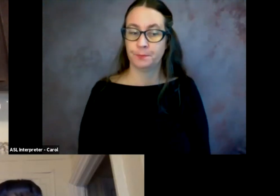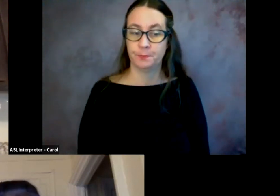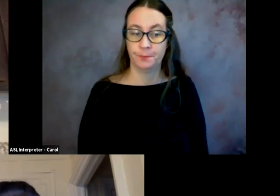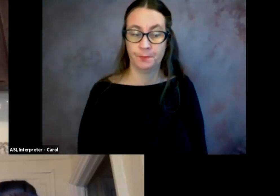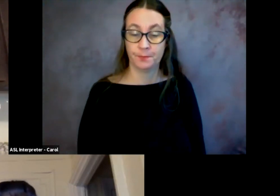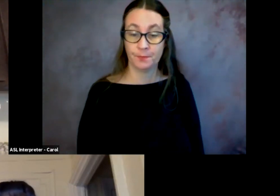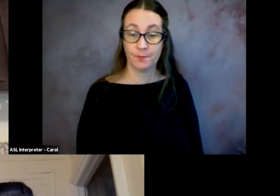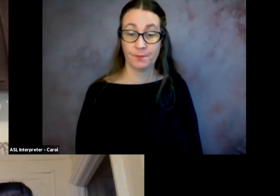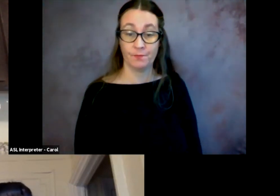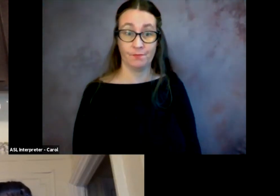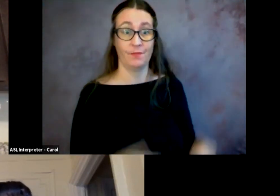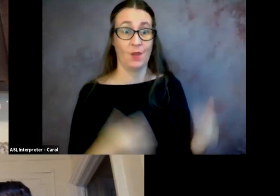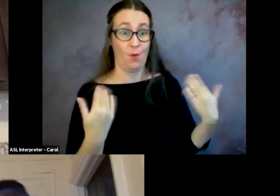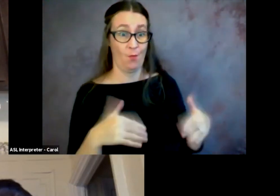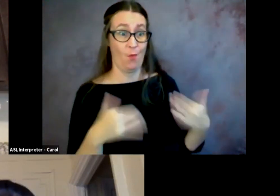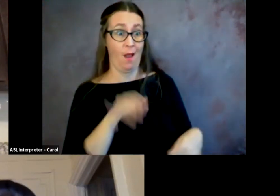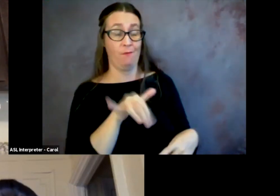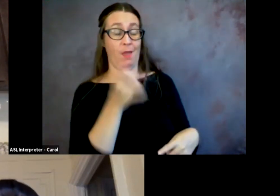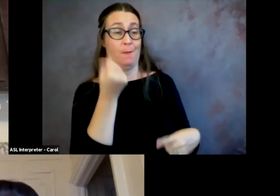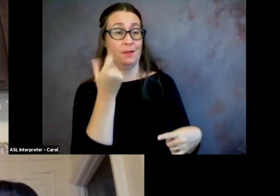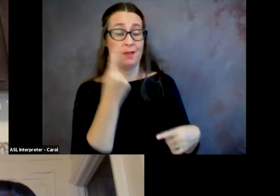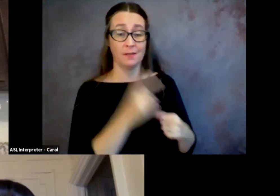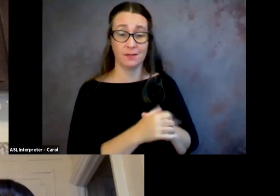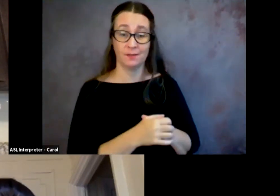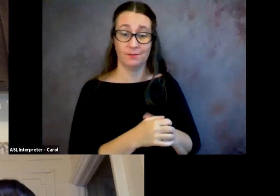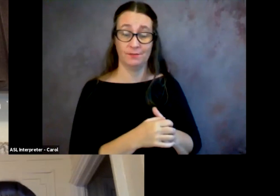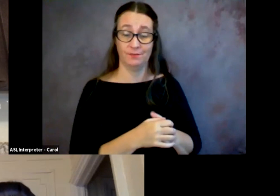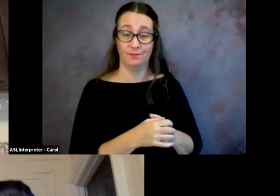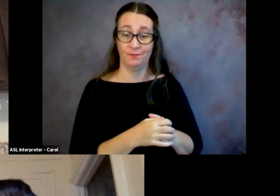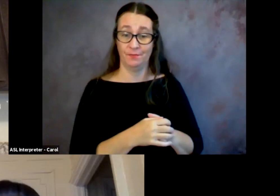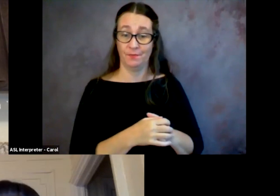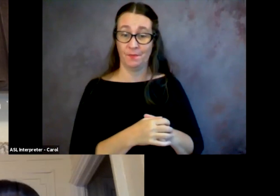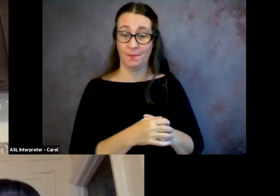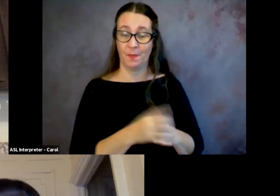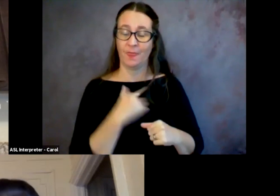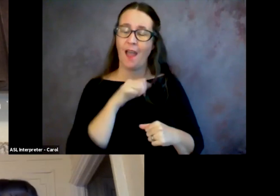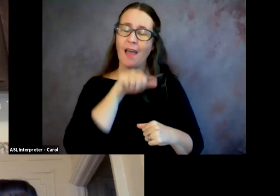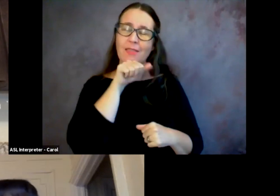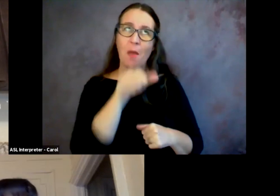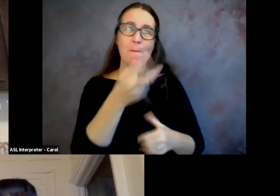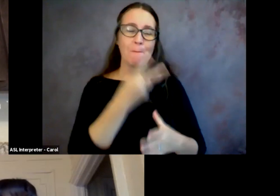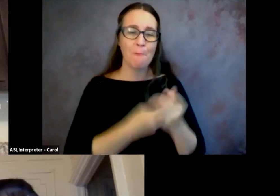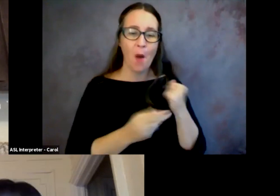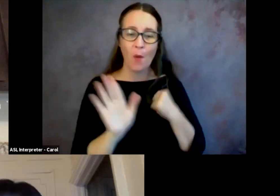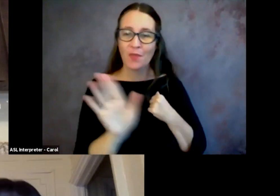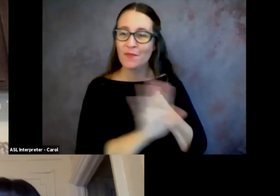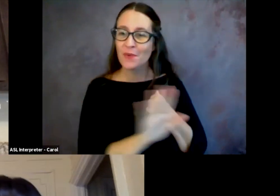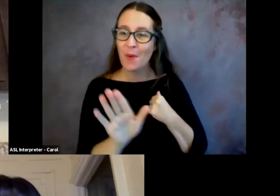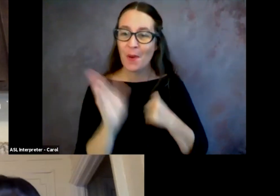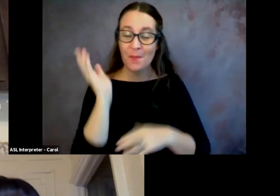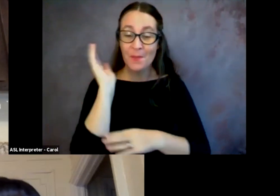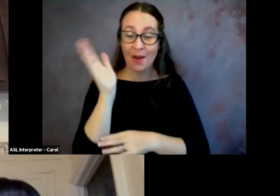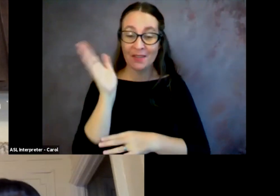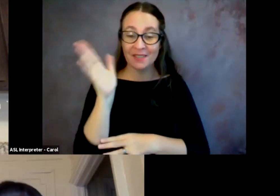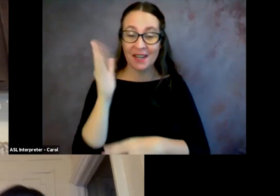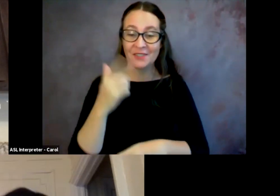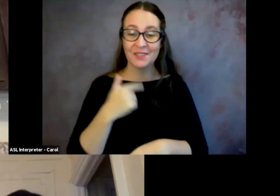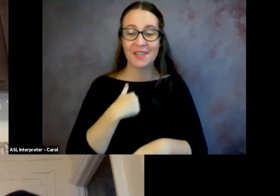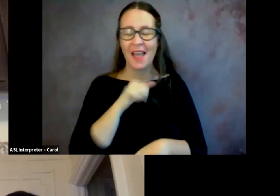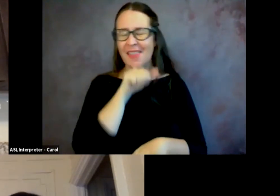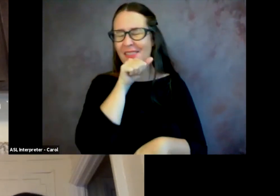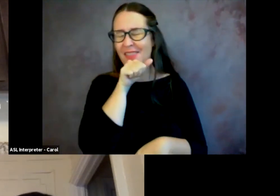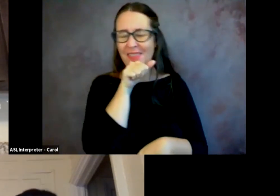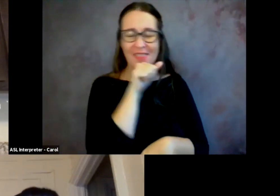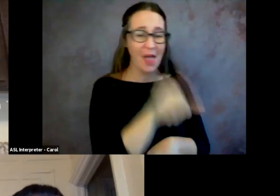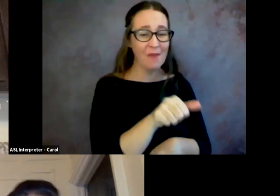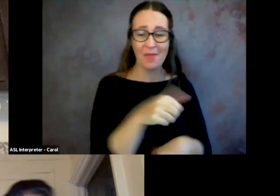Wow, that makes sense. I loved both of your presentations. I loved them already, but now it's just